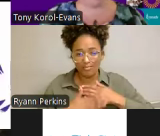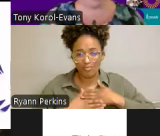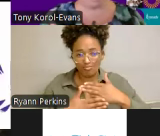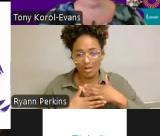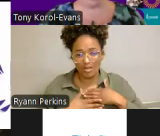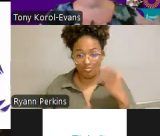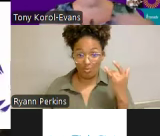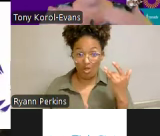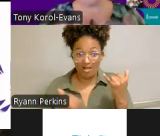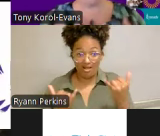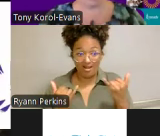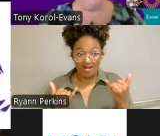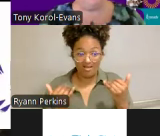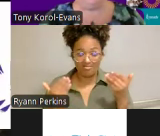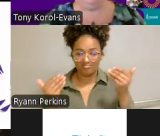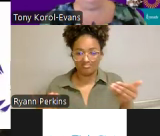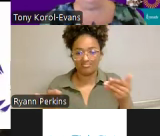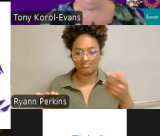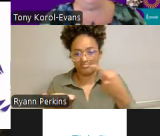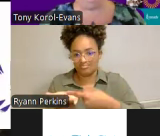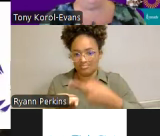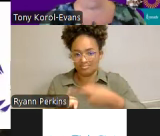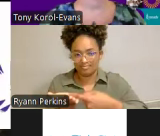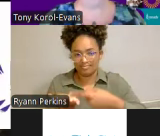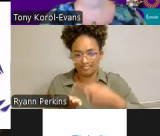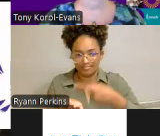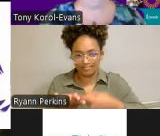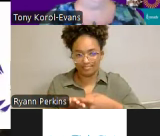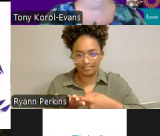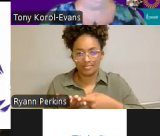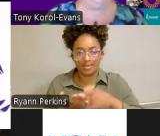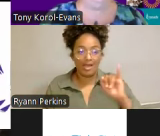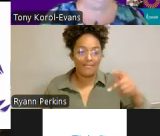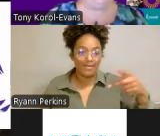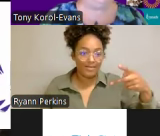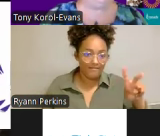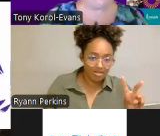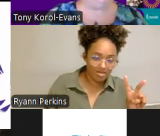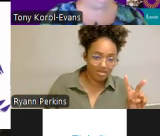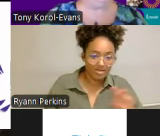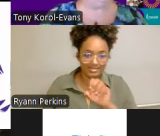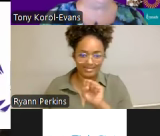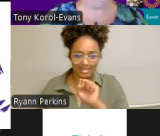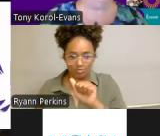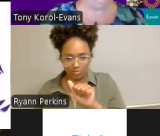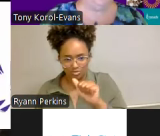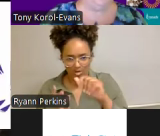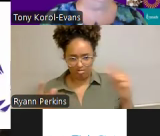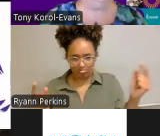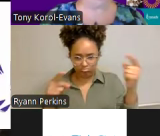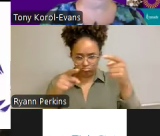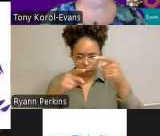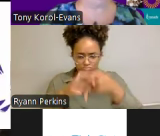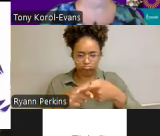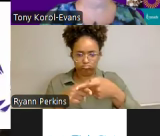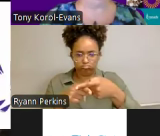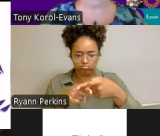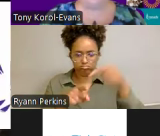this relationship, this intersection of intimate partner violence and sexual assault. And what exactly does that look like?